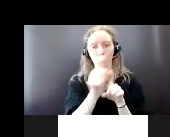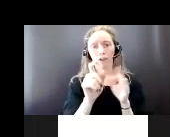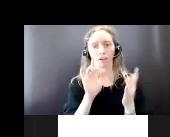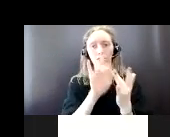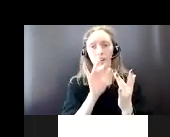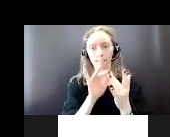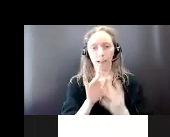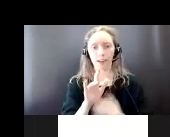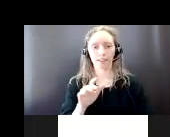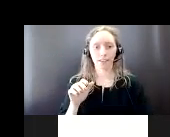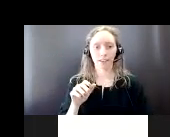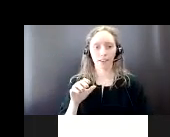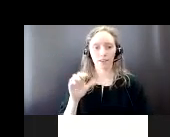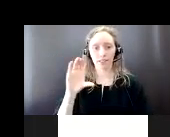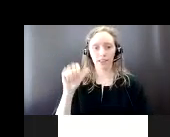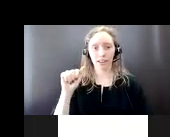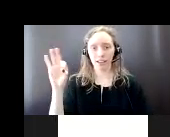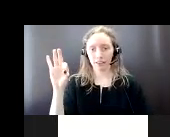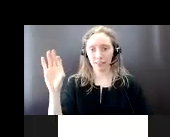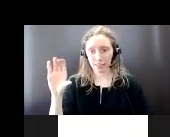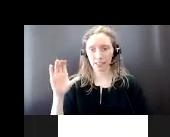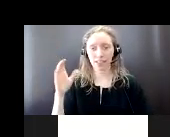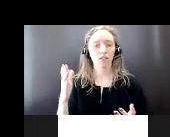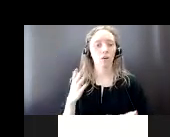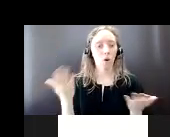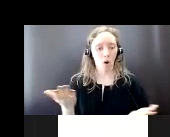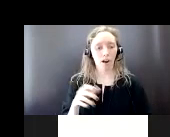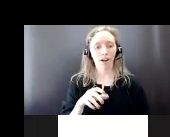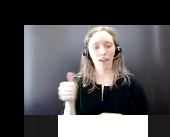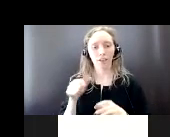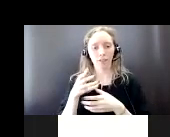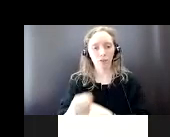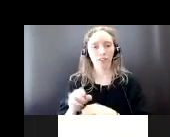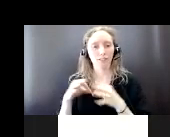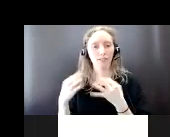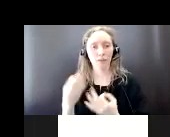if you should make that purchase or if you should go into a contract or not.